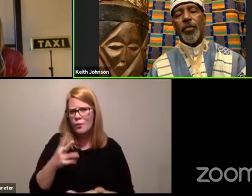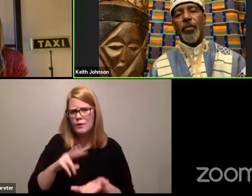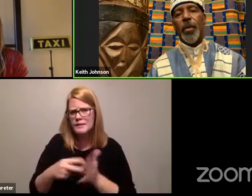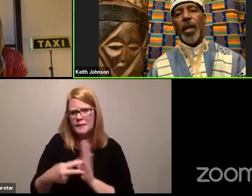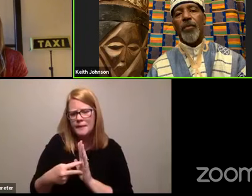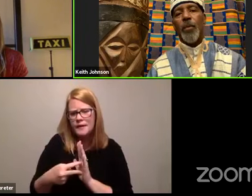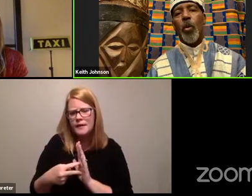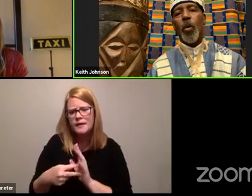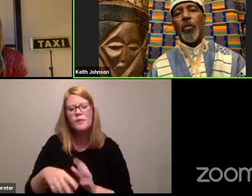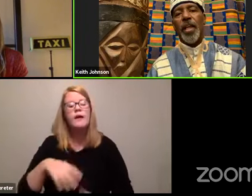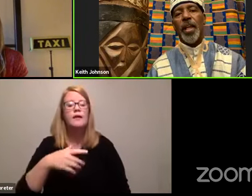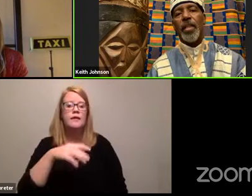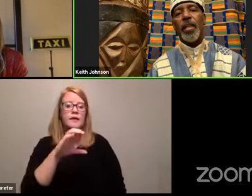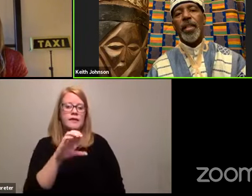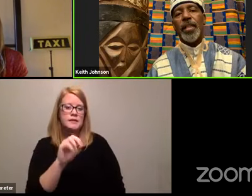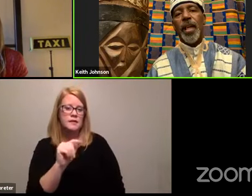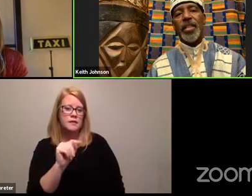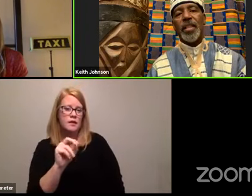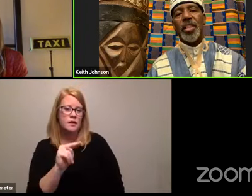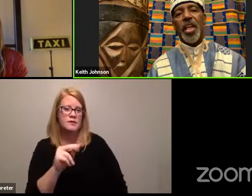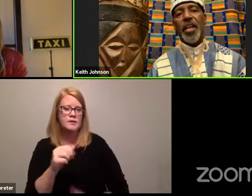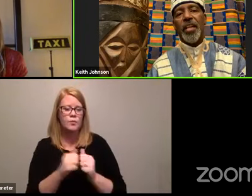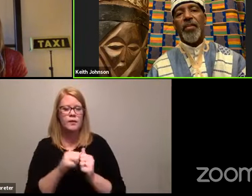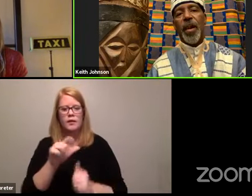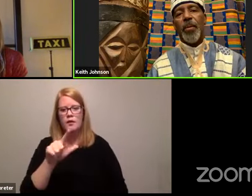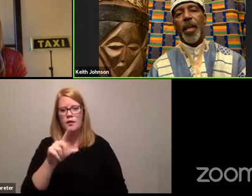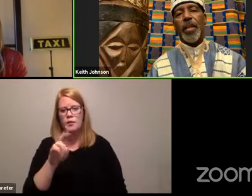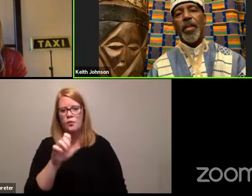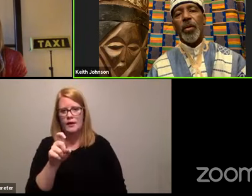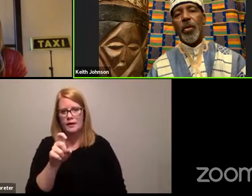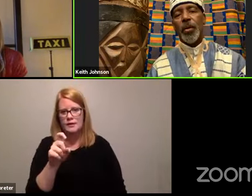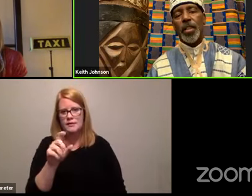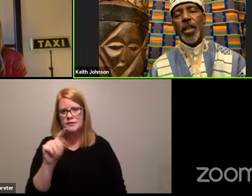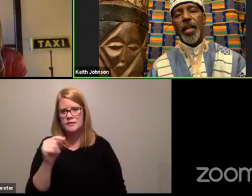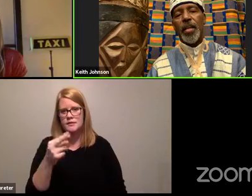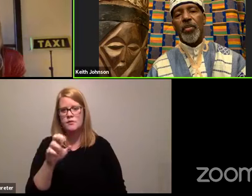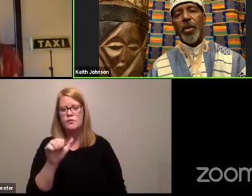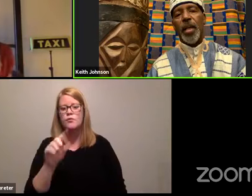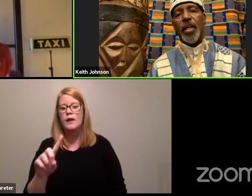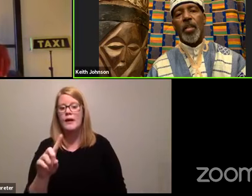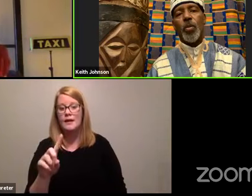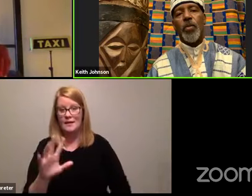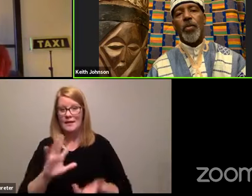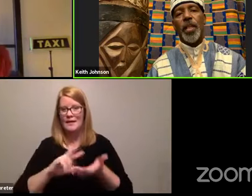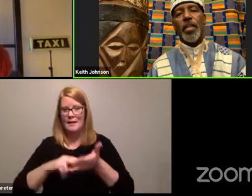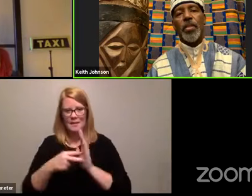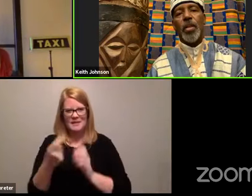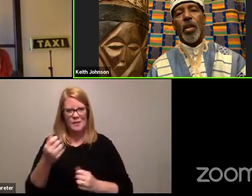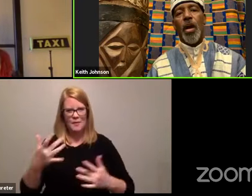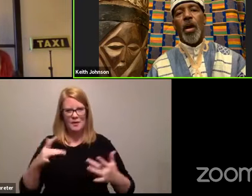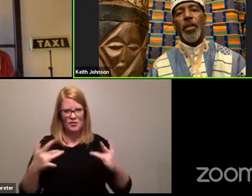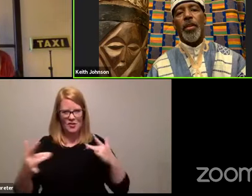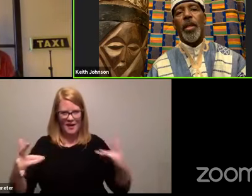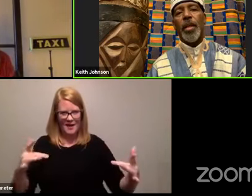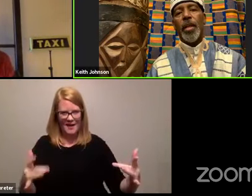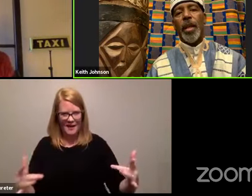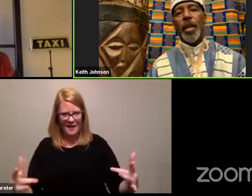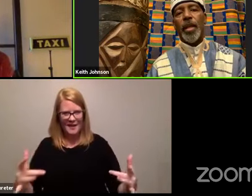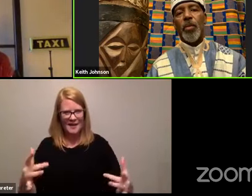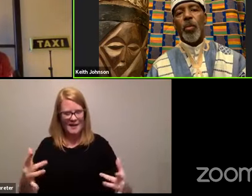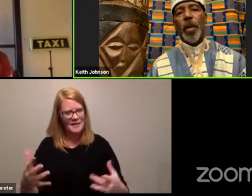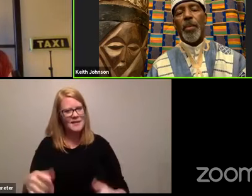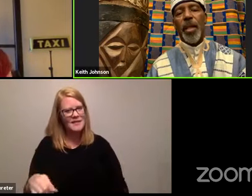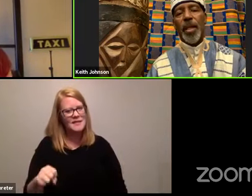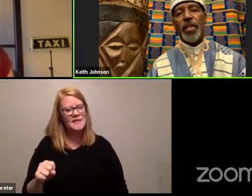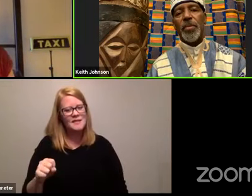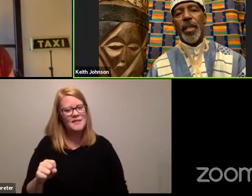lurex thread woven in. That's the shiny fabric or the shiny thread that's woven into the cloth. Mm-hmm.